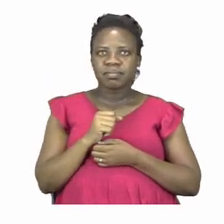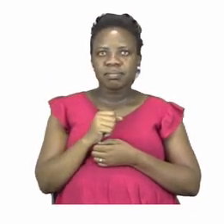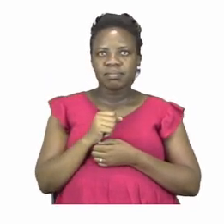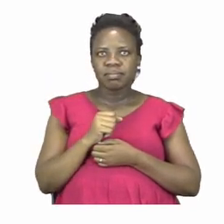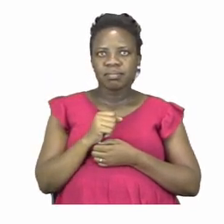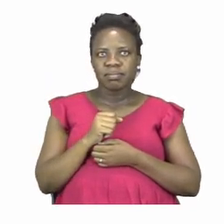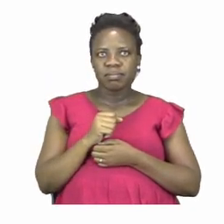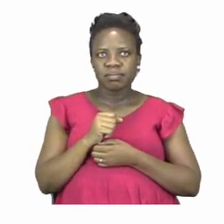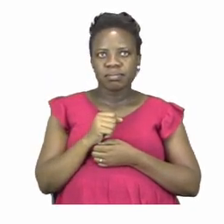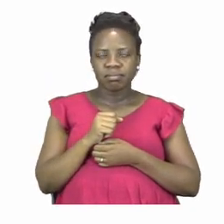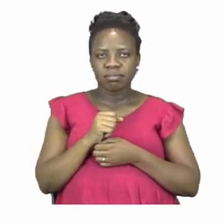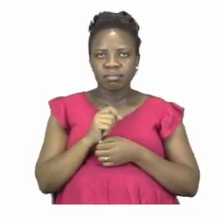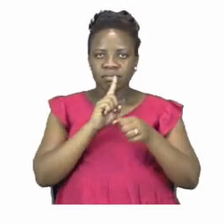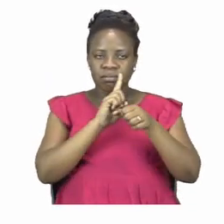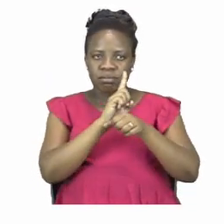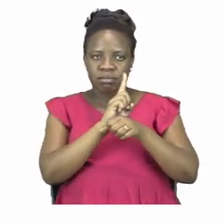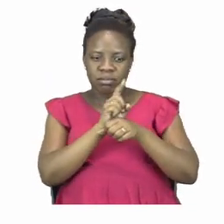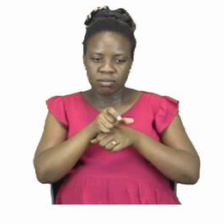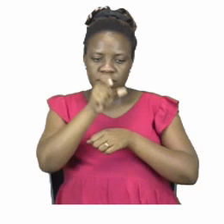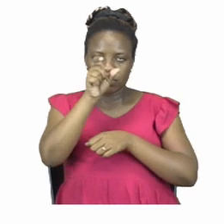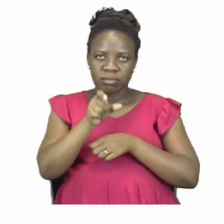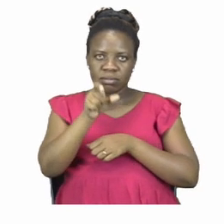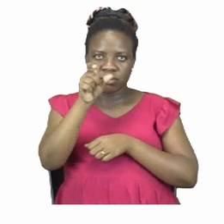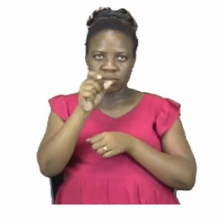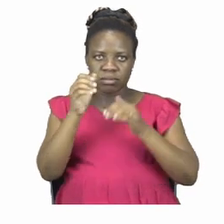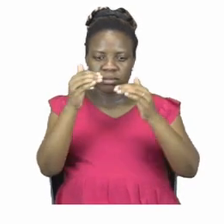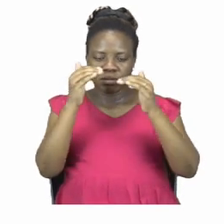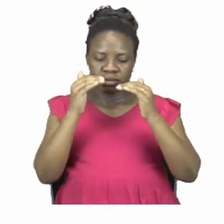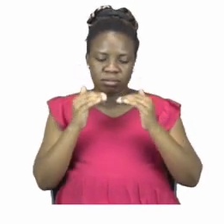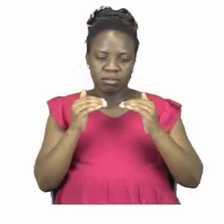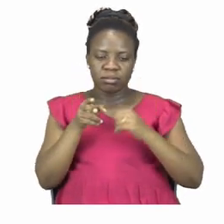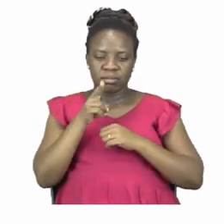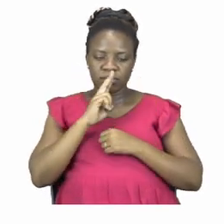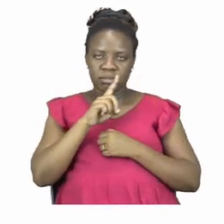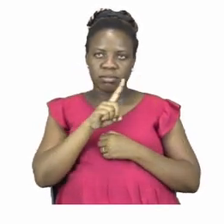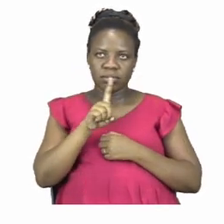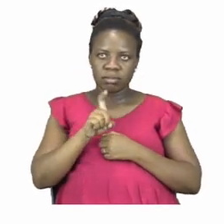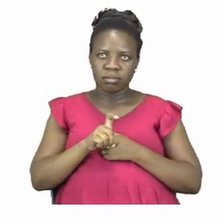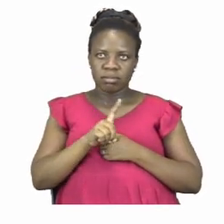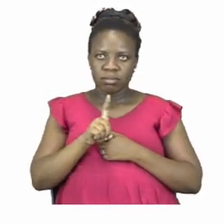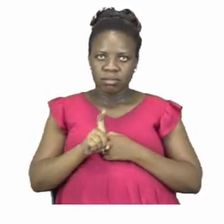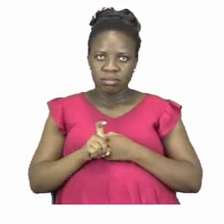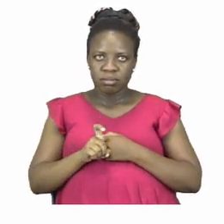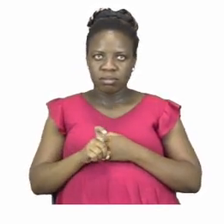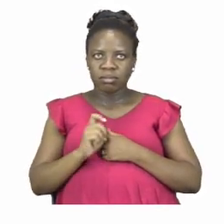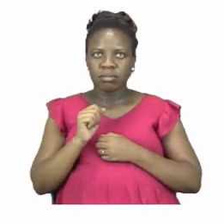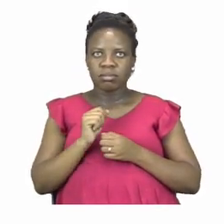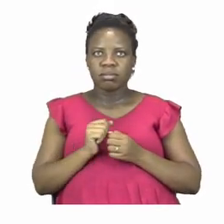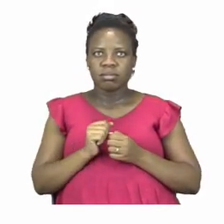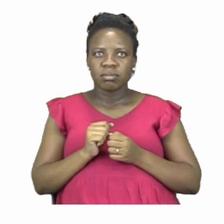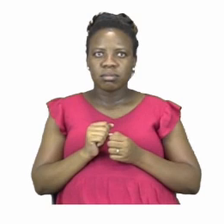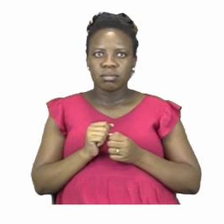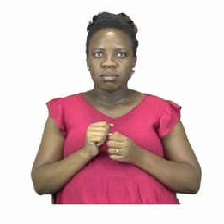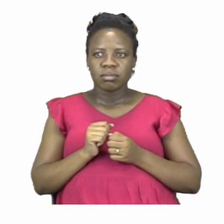be first the bar graph and then we answer the questions. So the first part is where I'm going to be helping